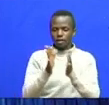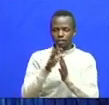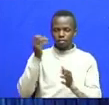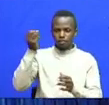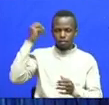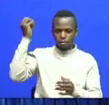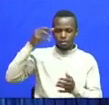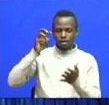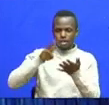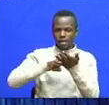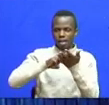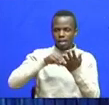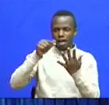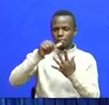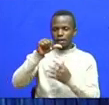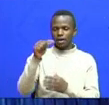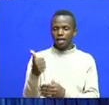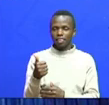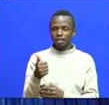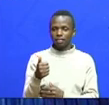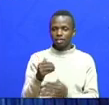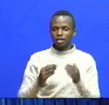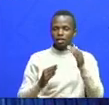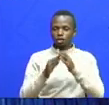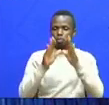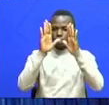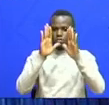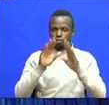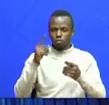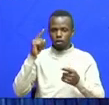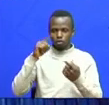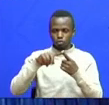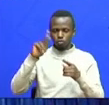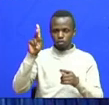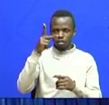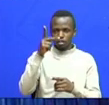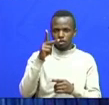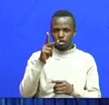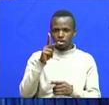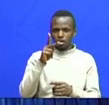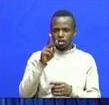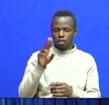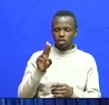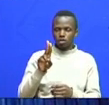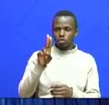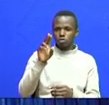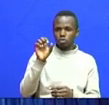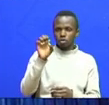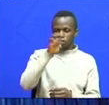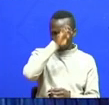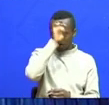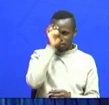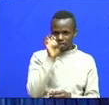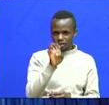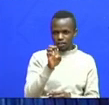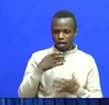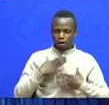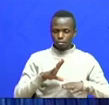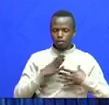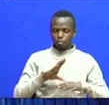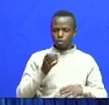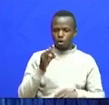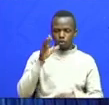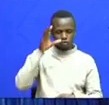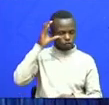medicine, amongst others. Top importers into Kenya include the United Arab Emirates, the People's Republic of China,